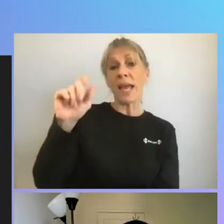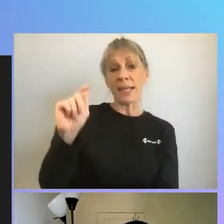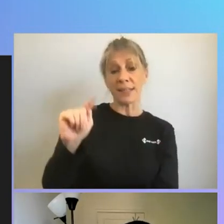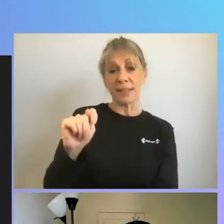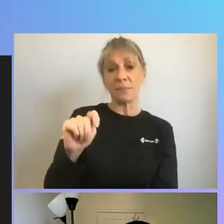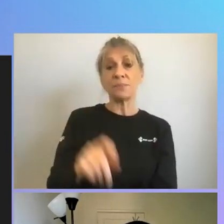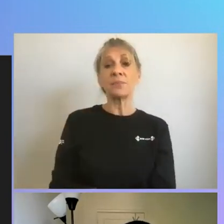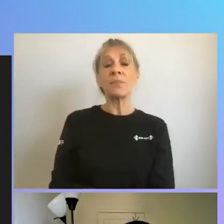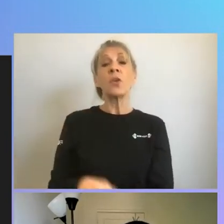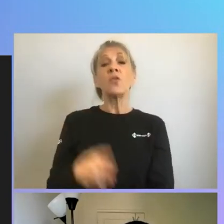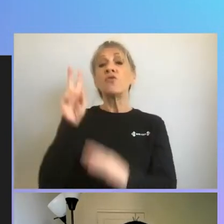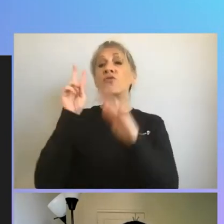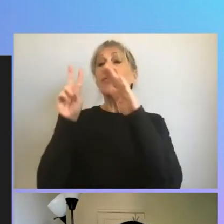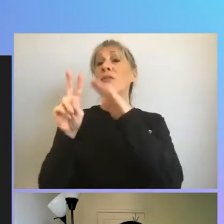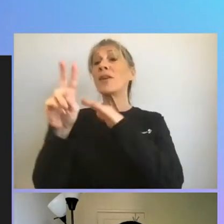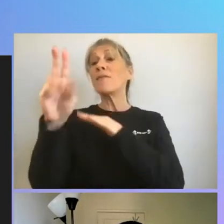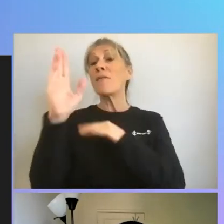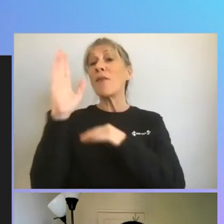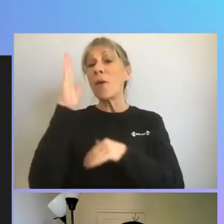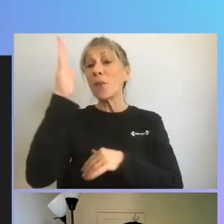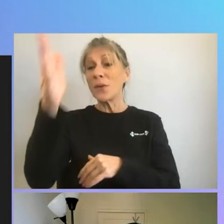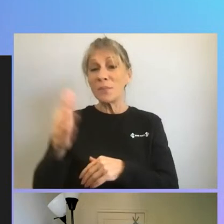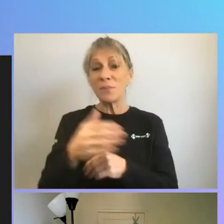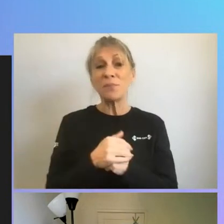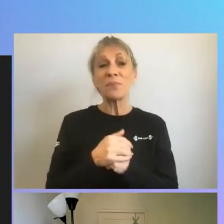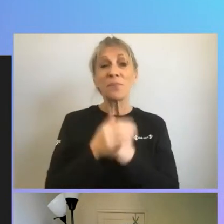So just looking forward,